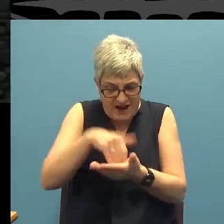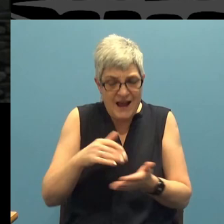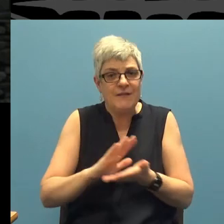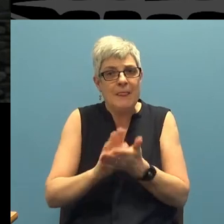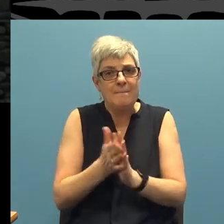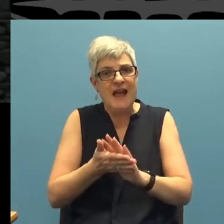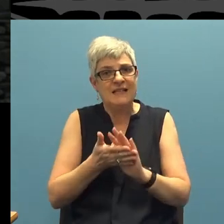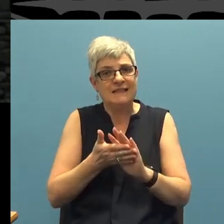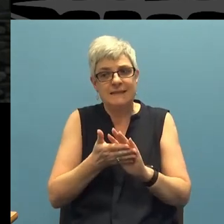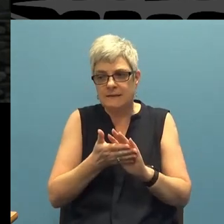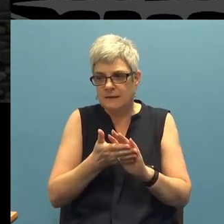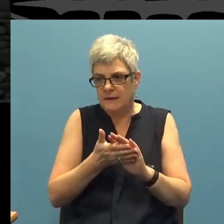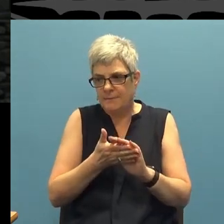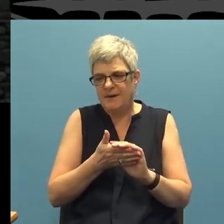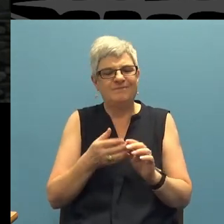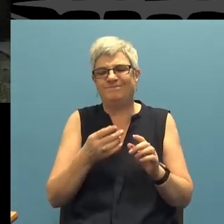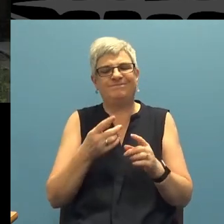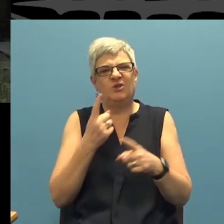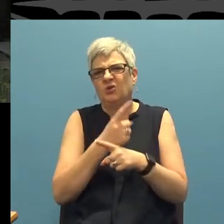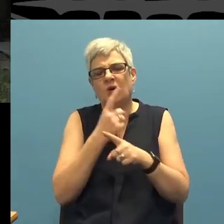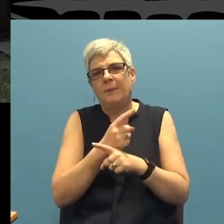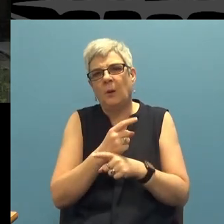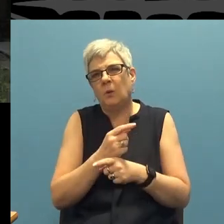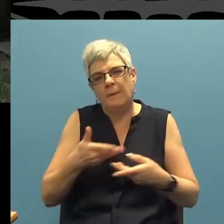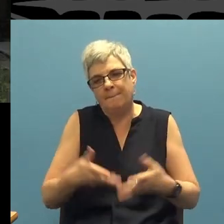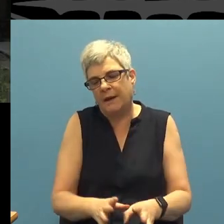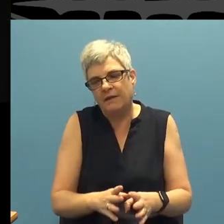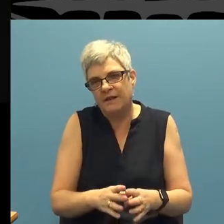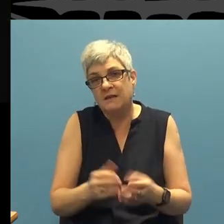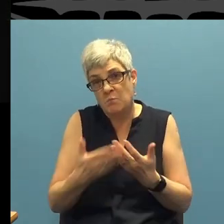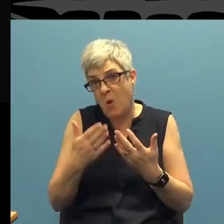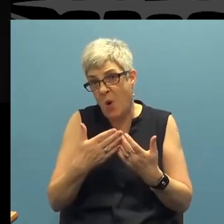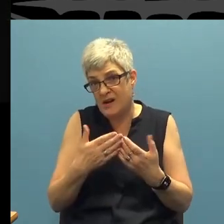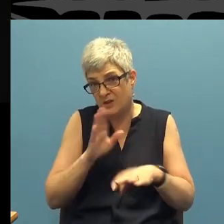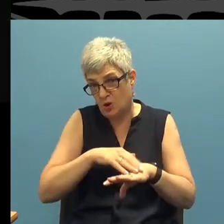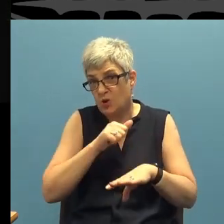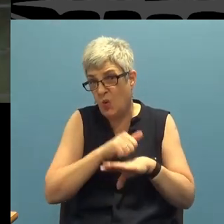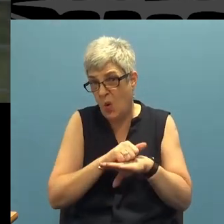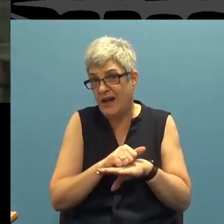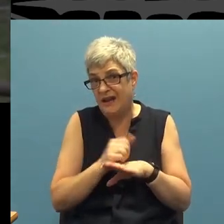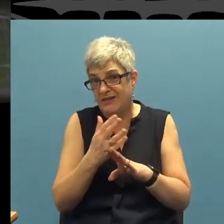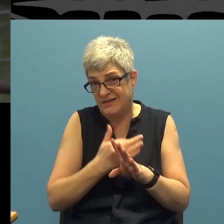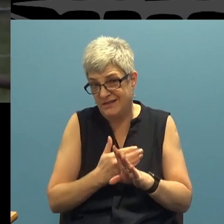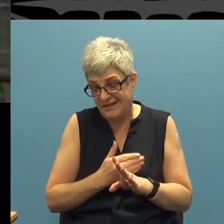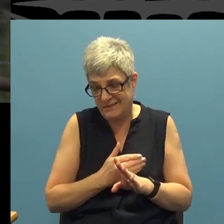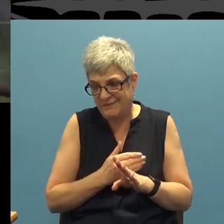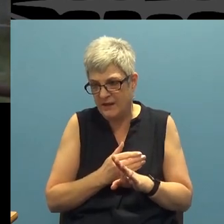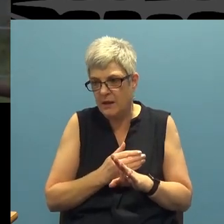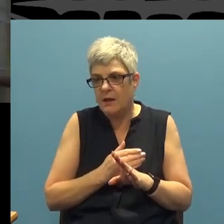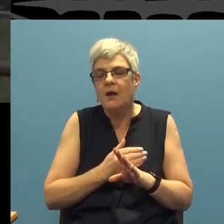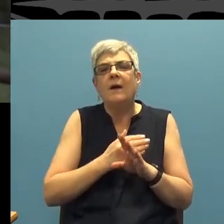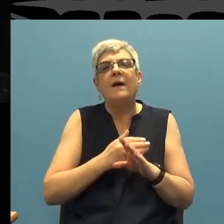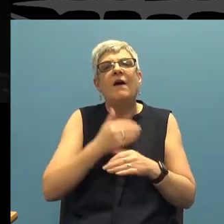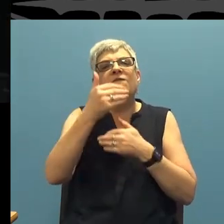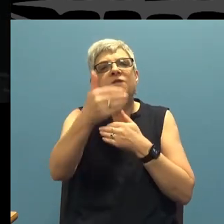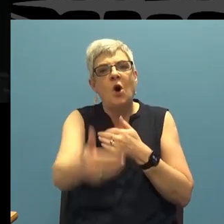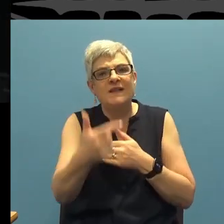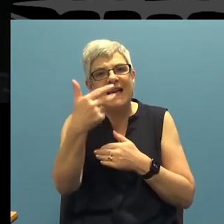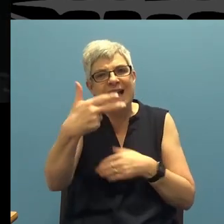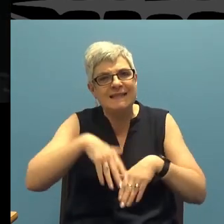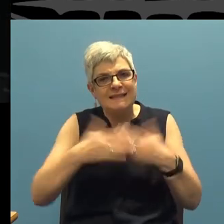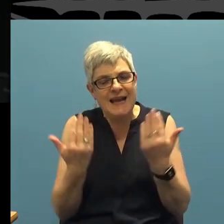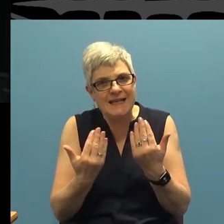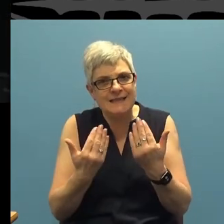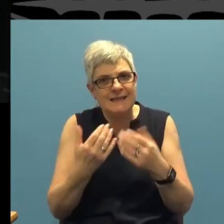the birthplace and the state of the floor. I mean, it's more to the Christmas story than the deck of straw. Flip forward 8 days. In the